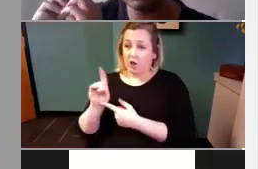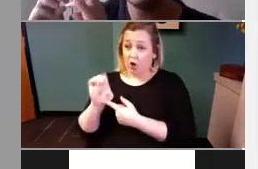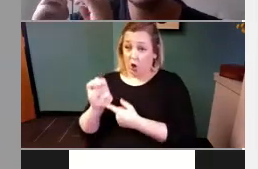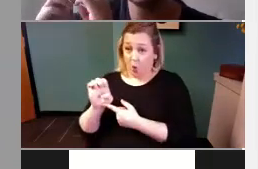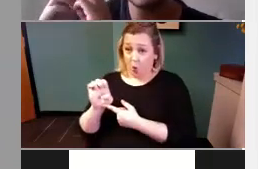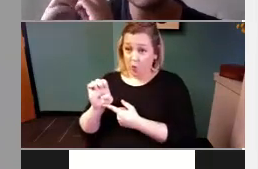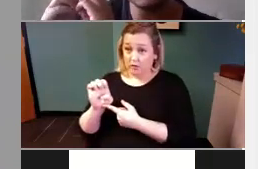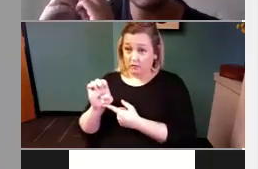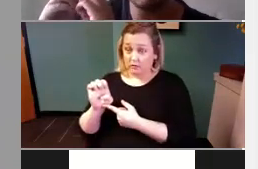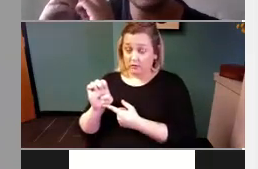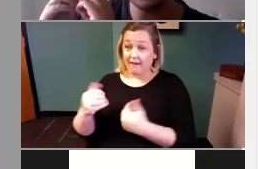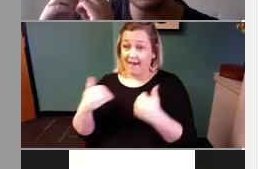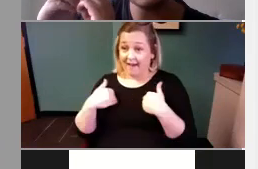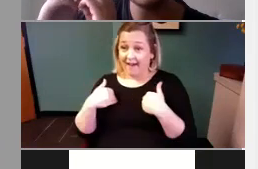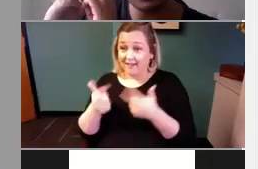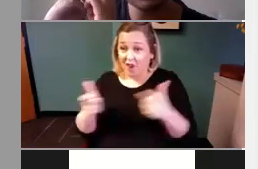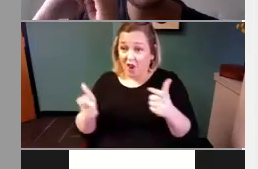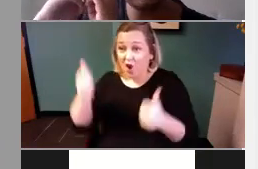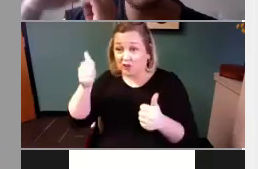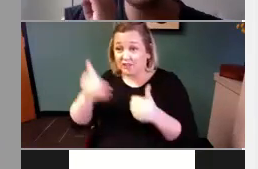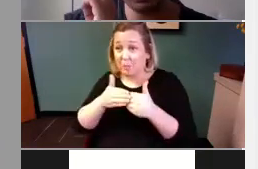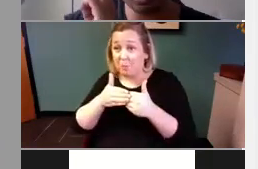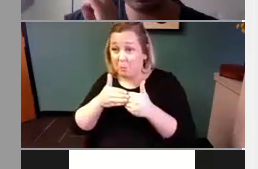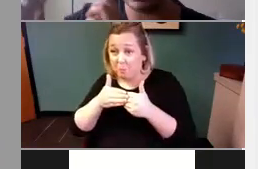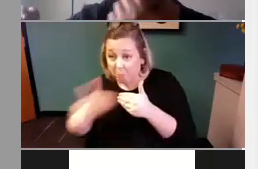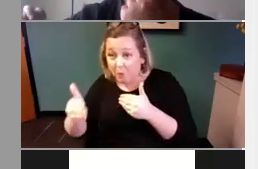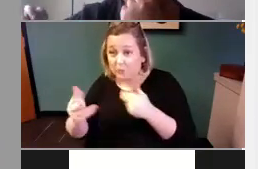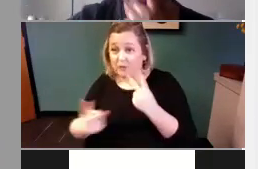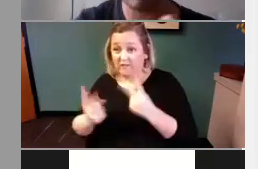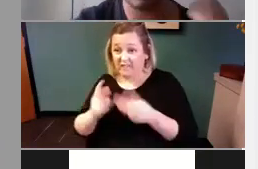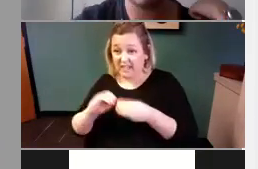visit number is essentially going to be a source of all other nodes.